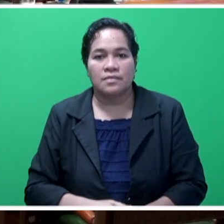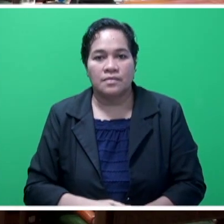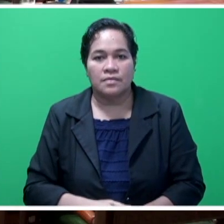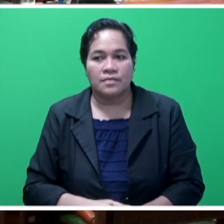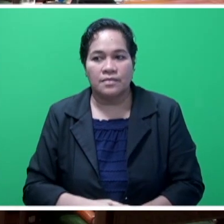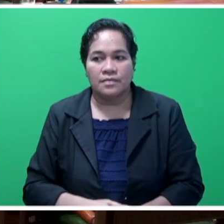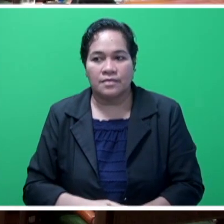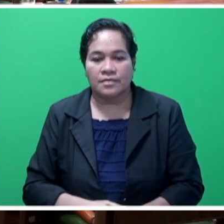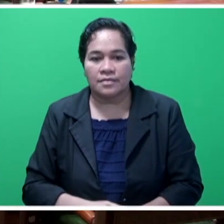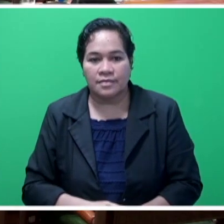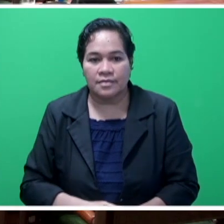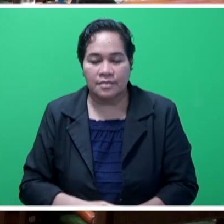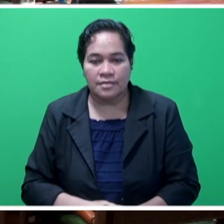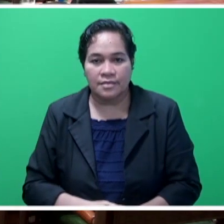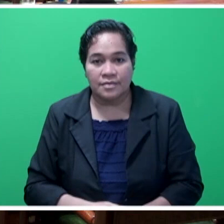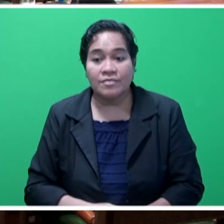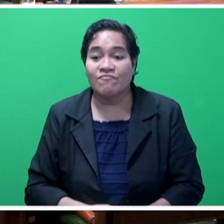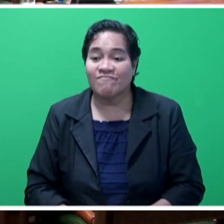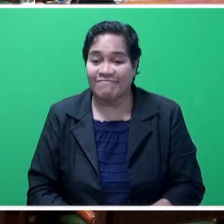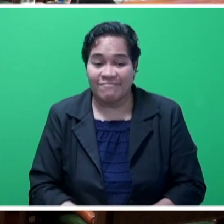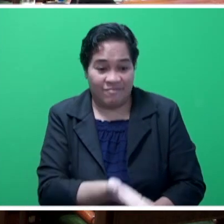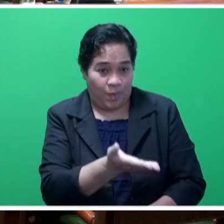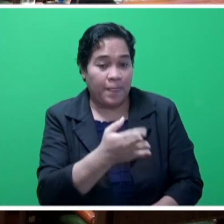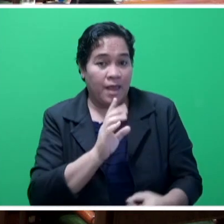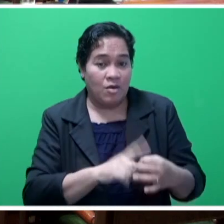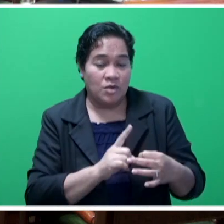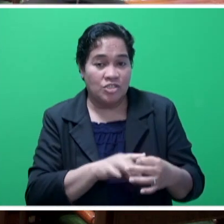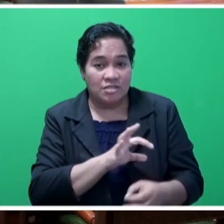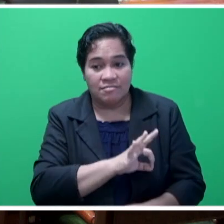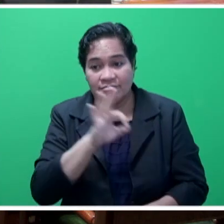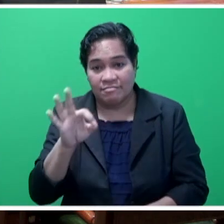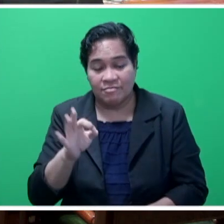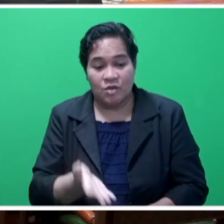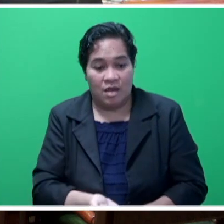The Honourable Lewera, you have the floor.